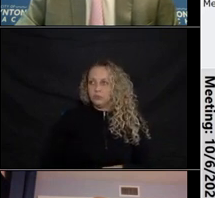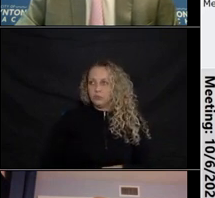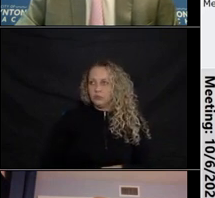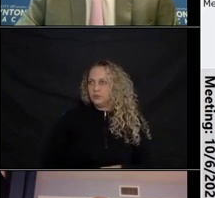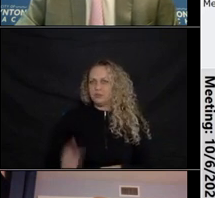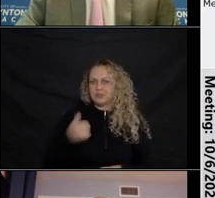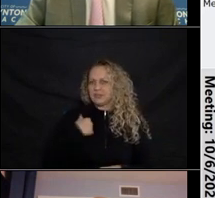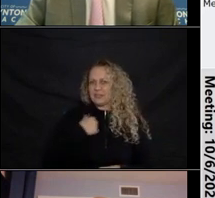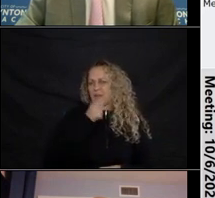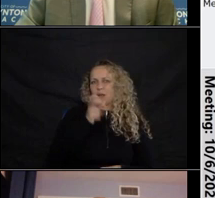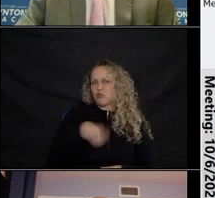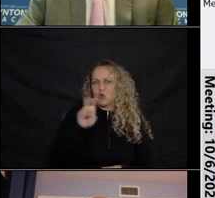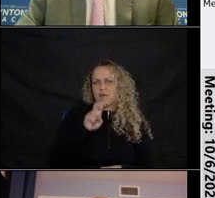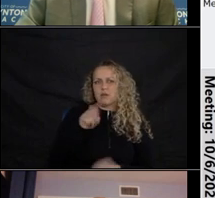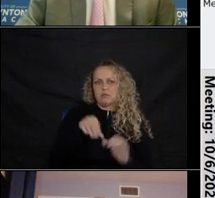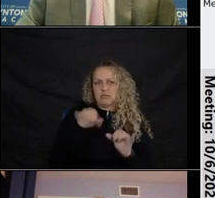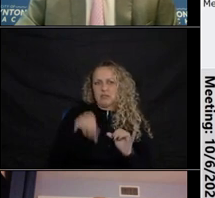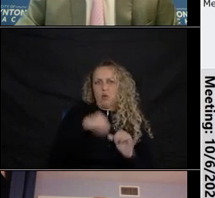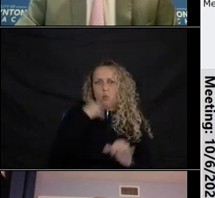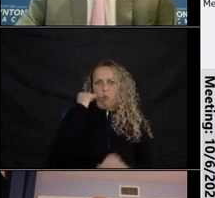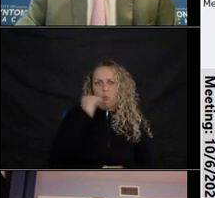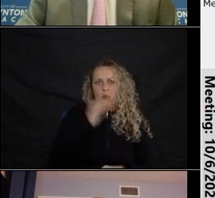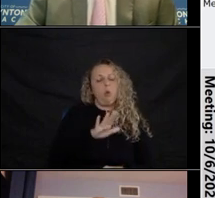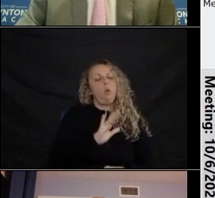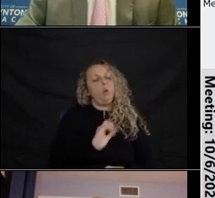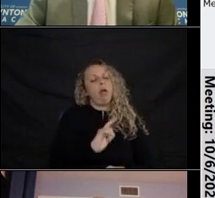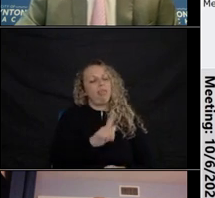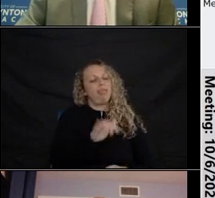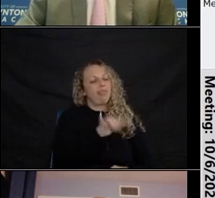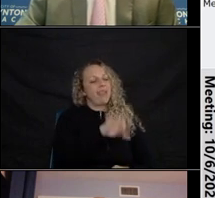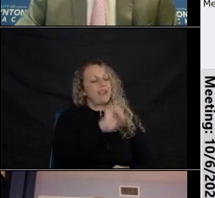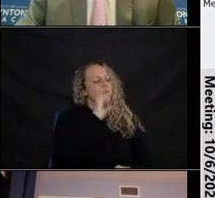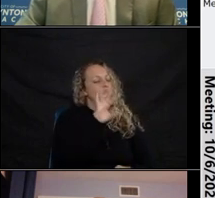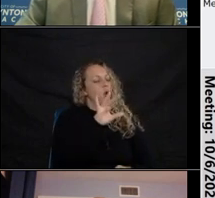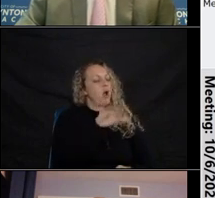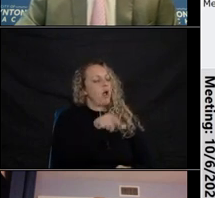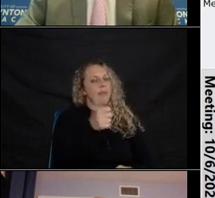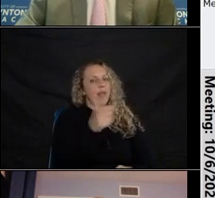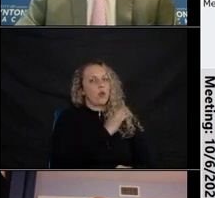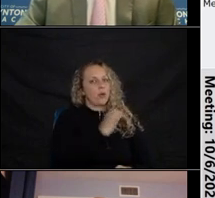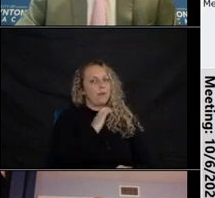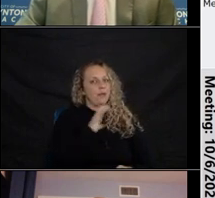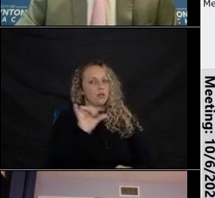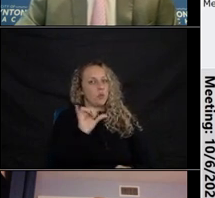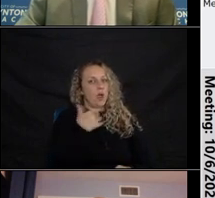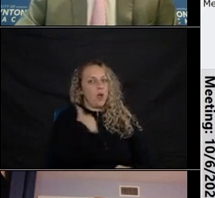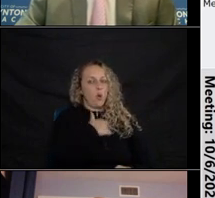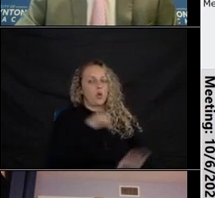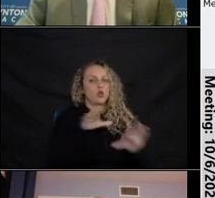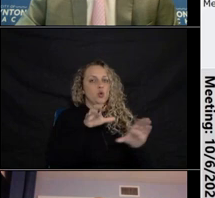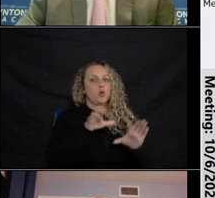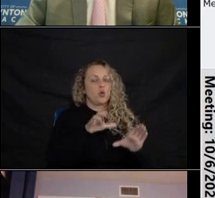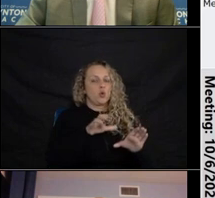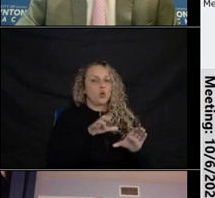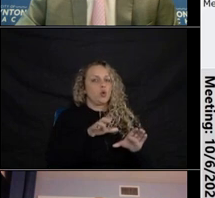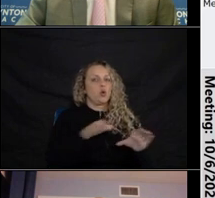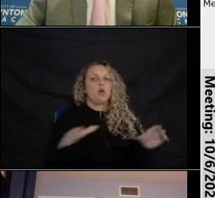I'm not going to be traveling. I'm going to be at home. Well, that's for the other commissioners as well. We're doing a